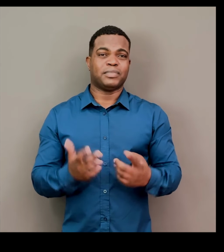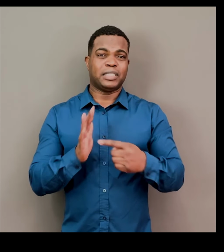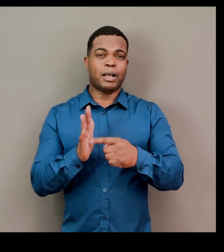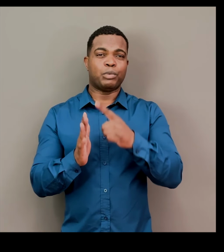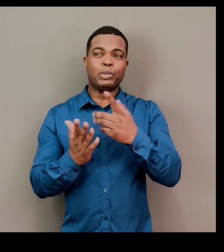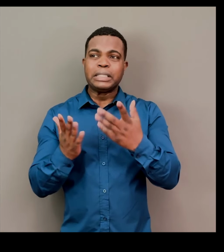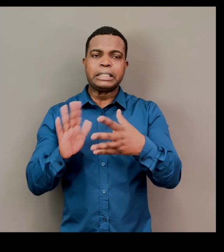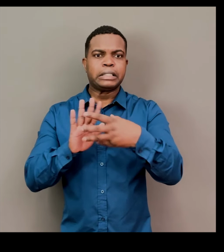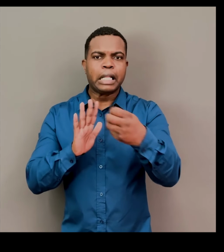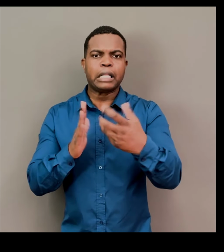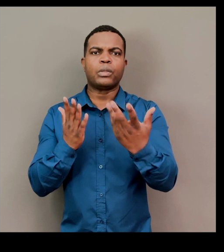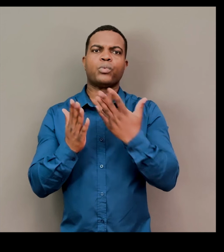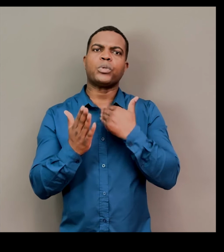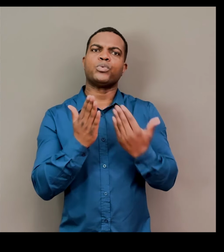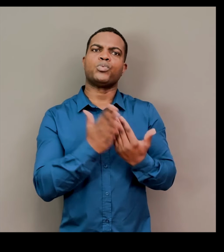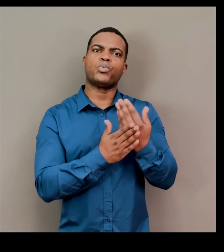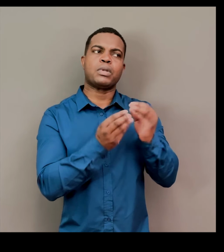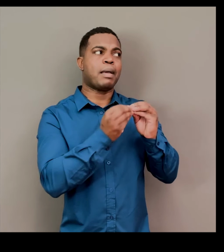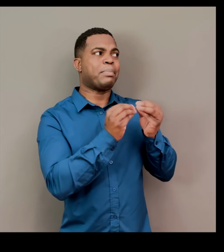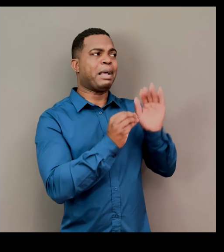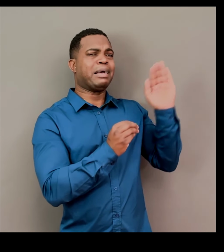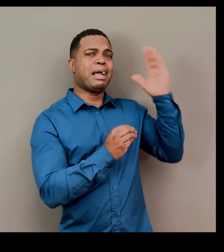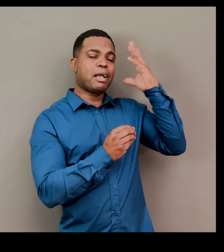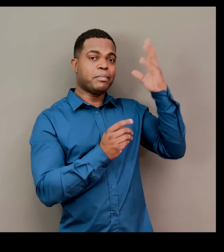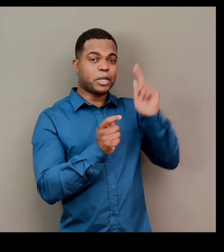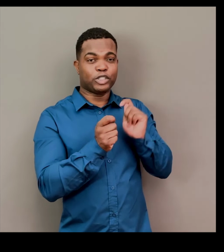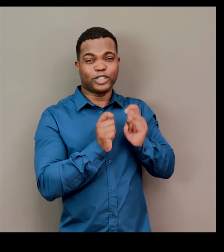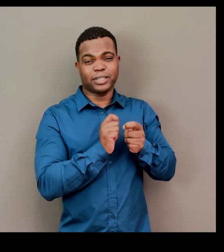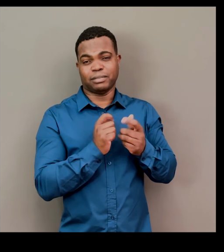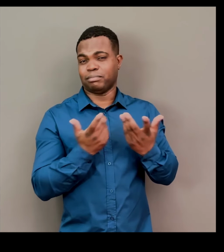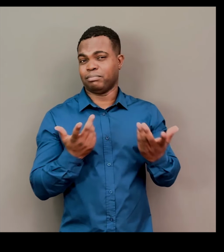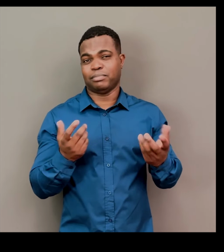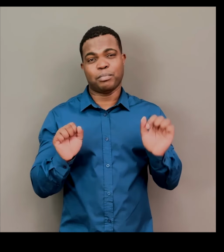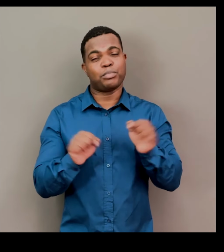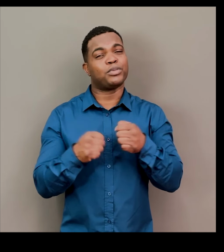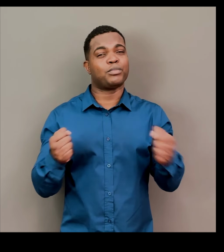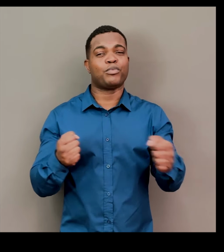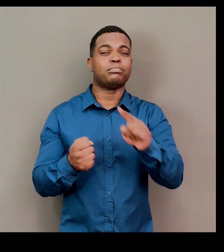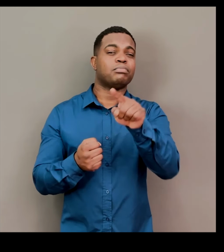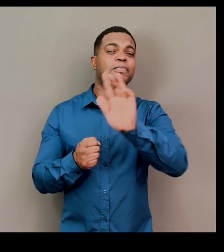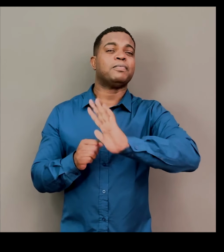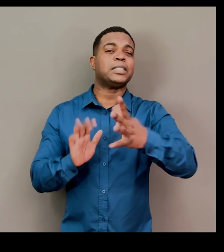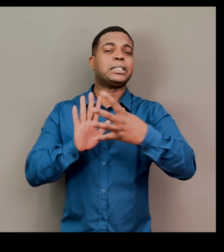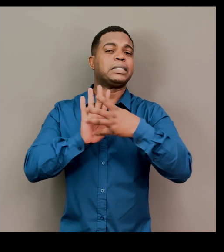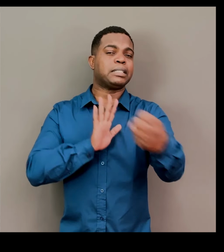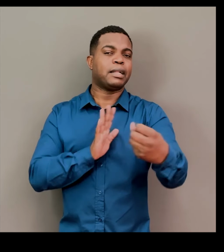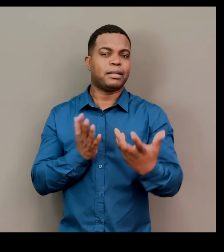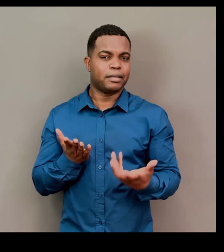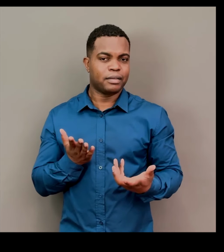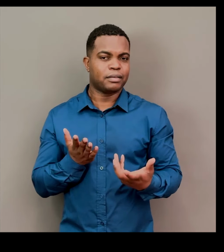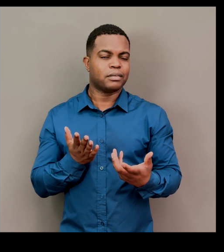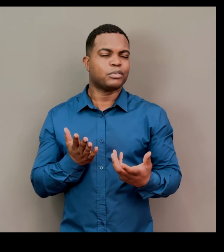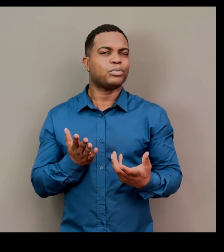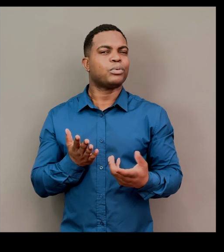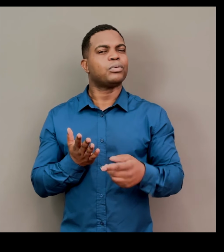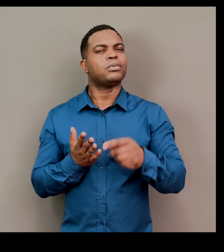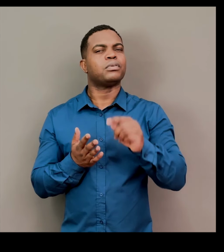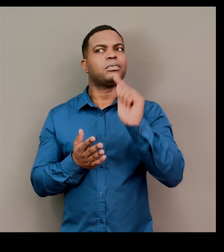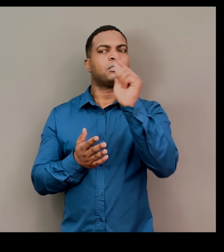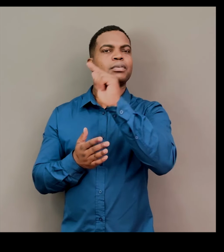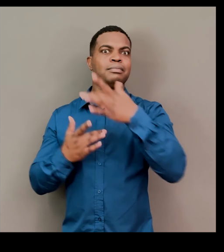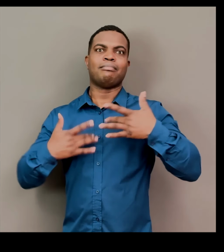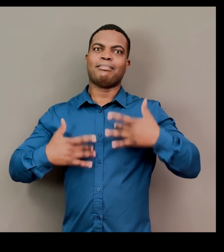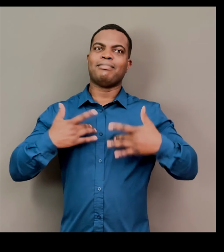social security number even after identity theft. But when I know that when we are